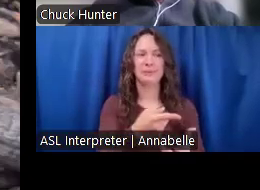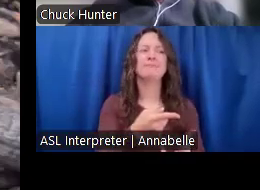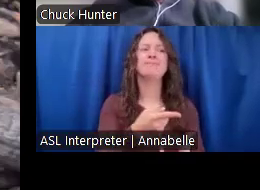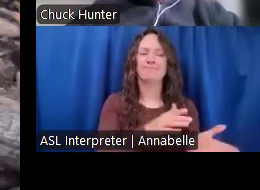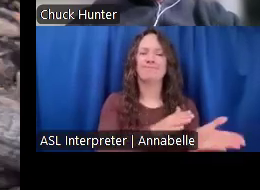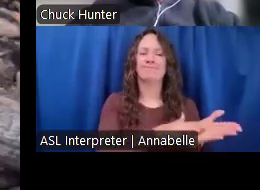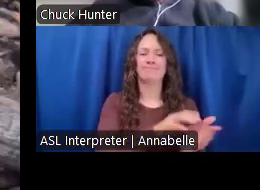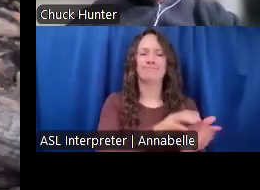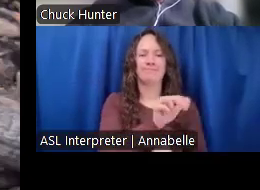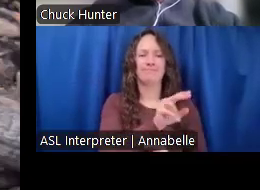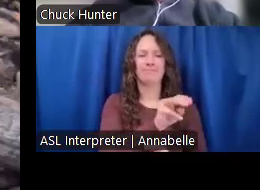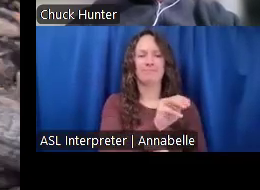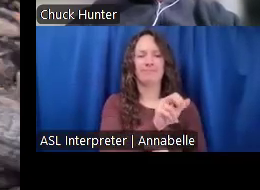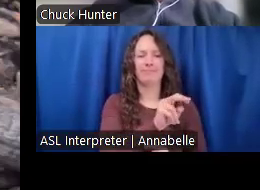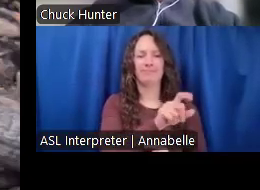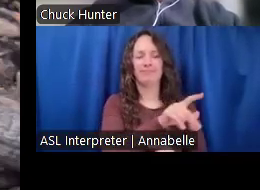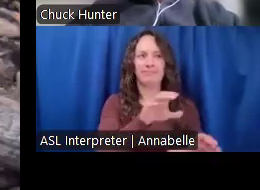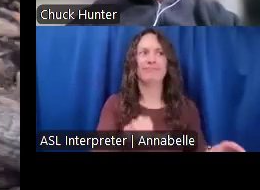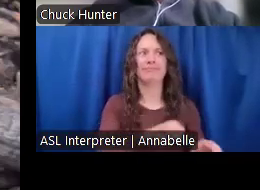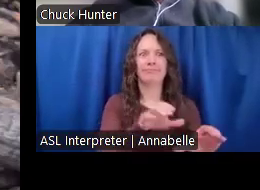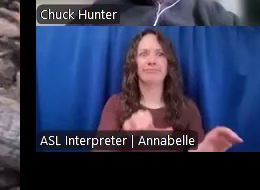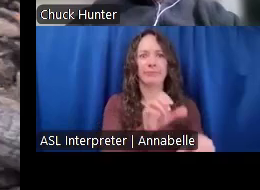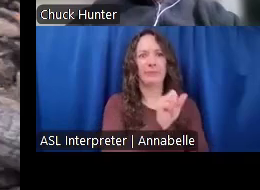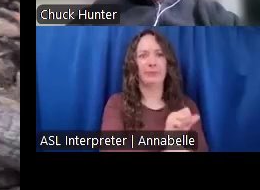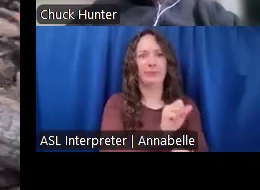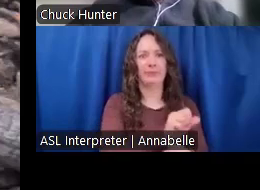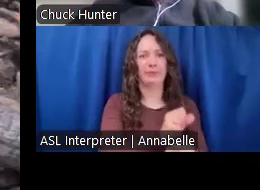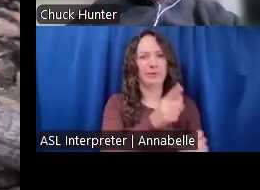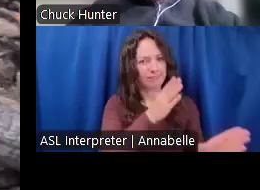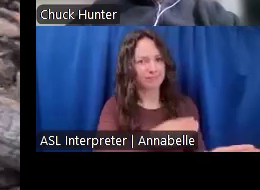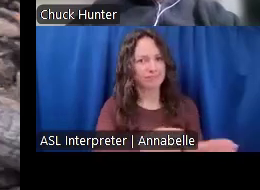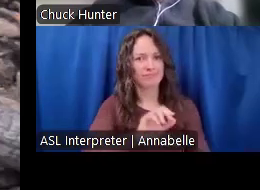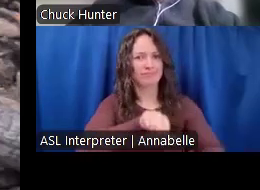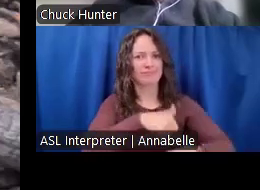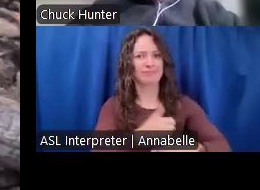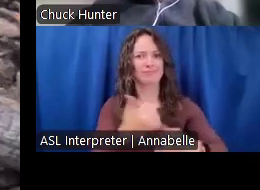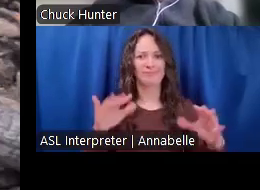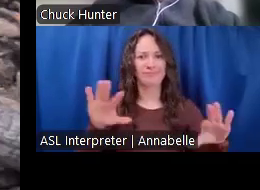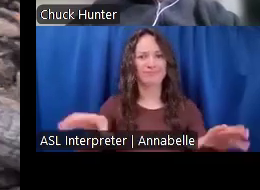all she's done to organize this and bring us together here today.